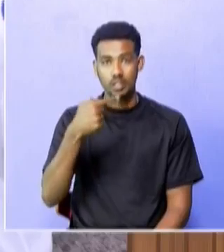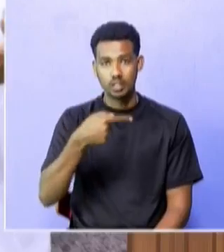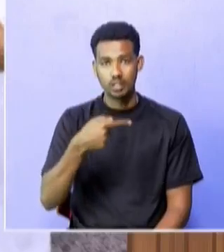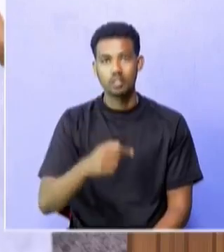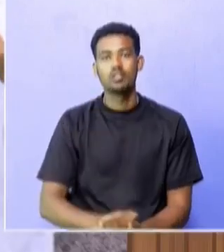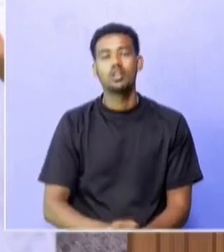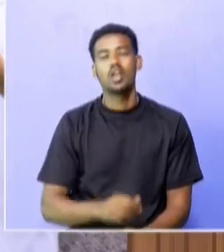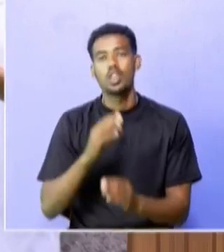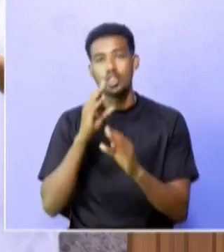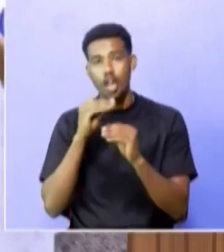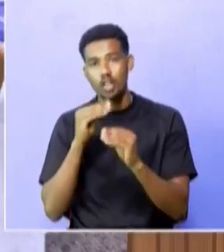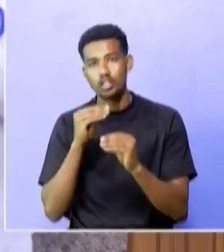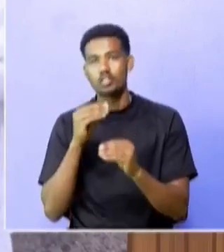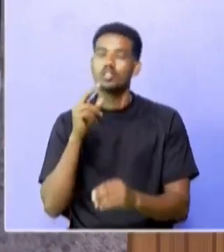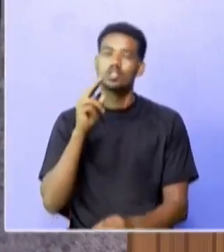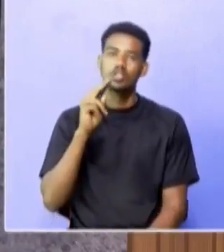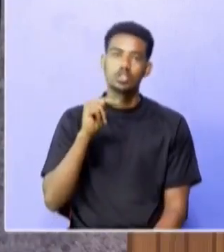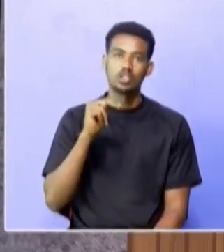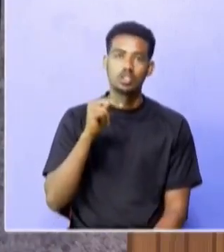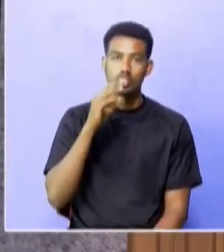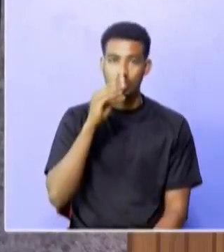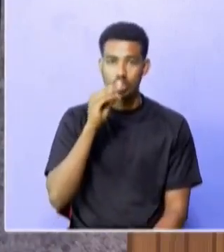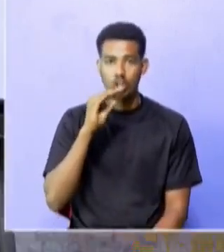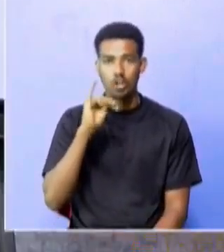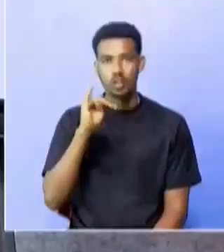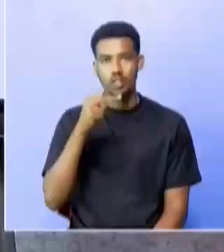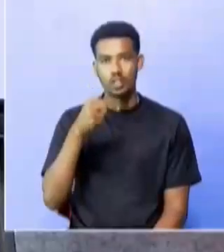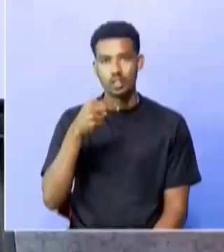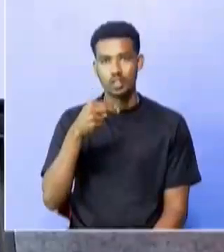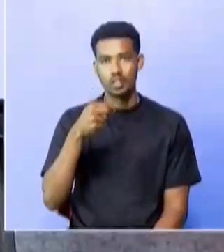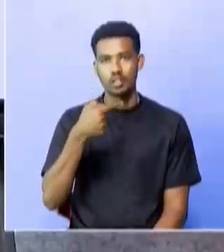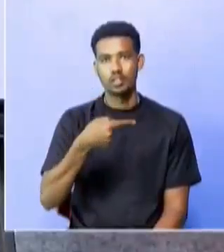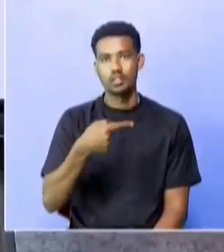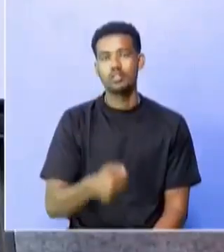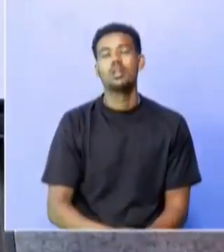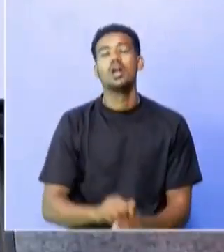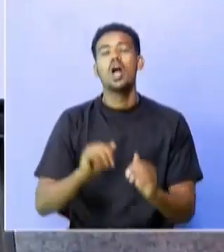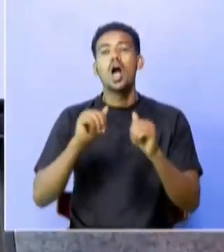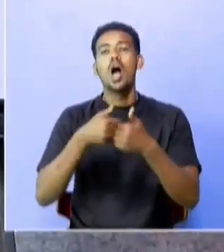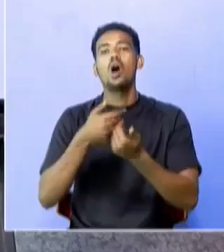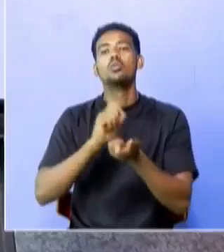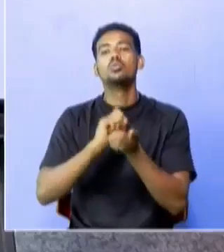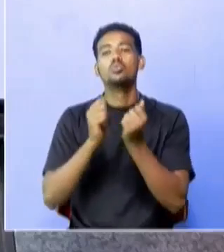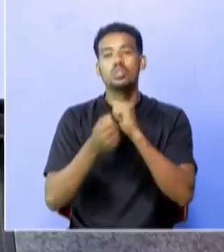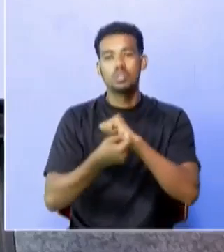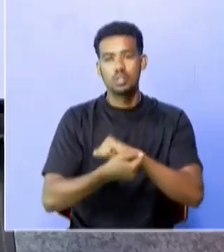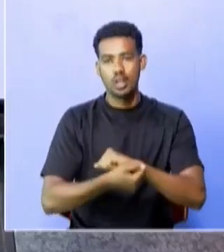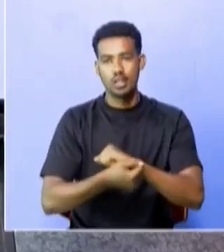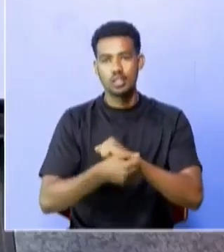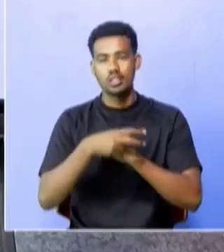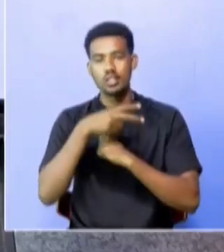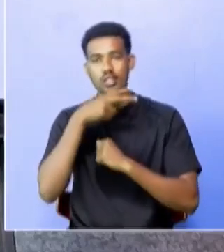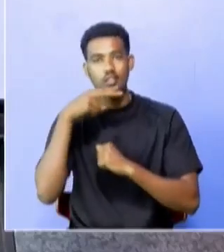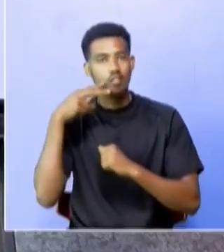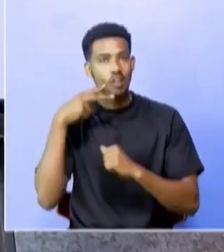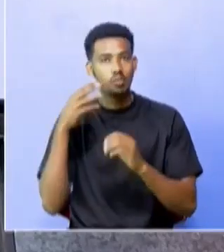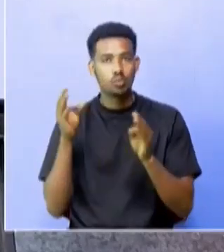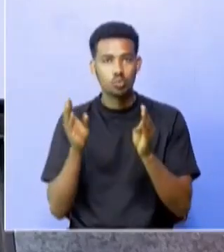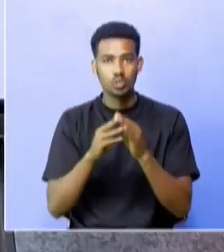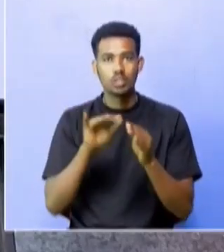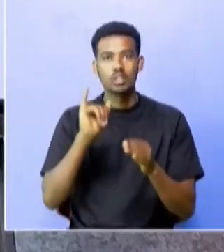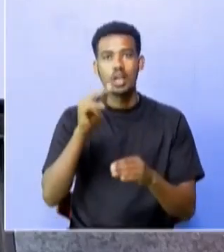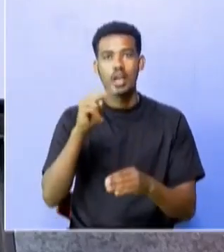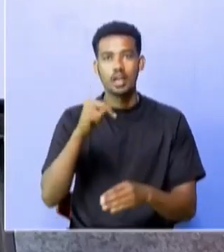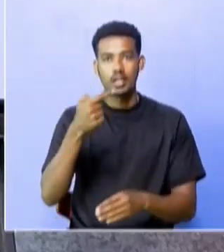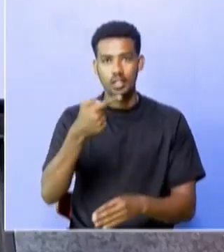talking. These are the method of how to change the verb with ing